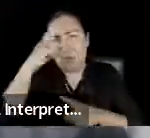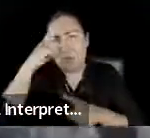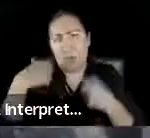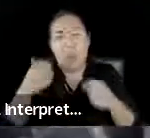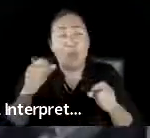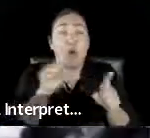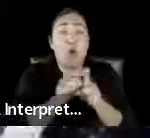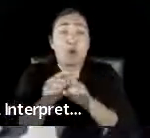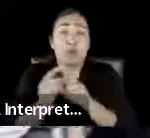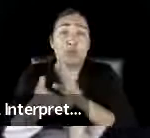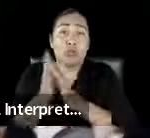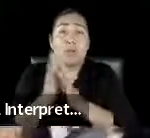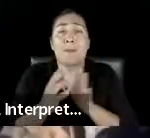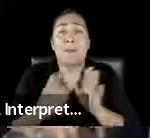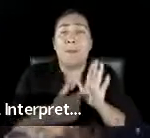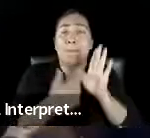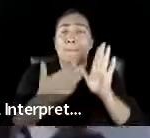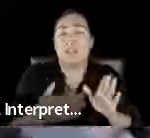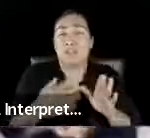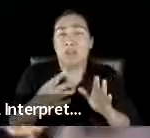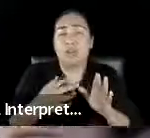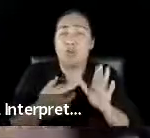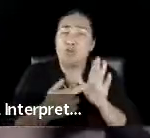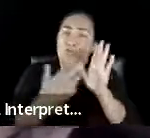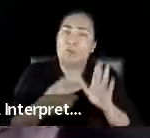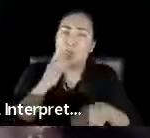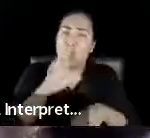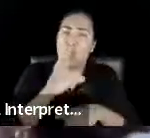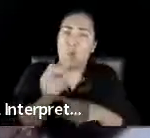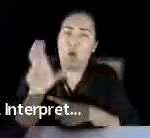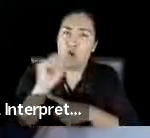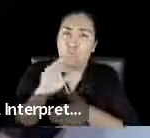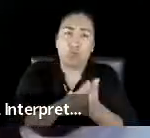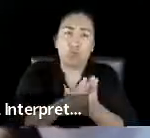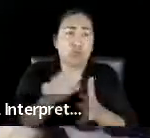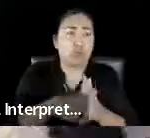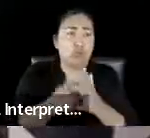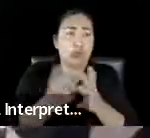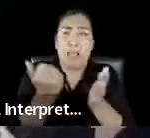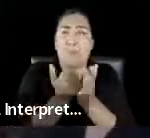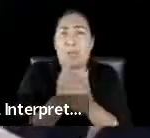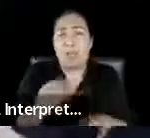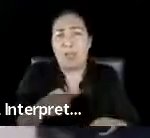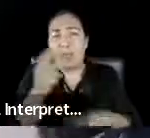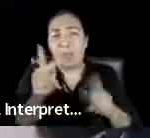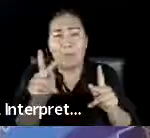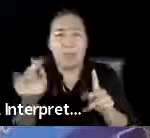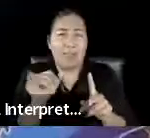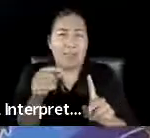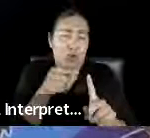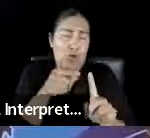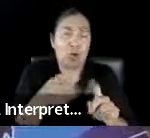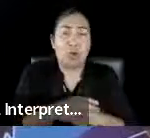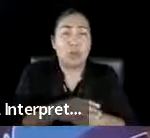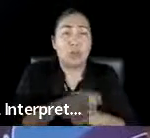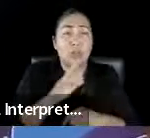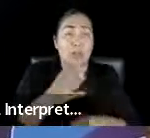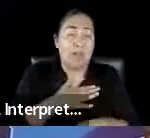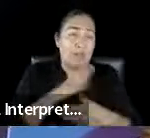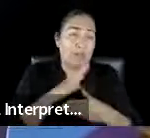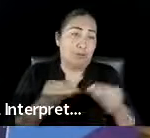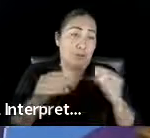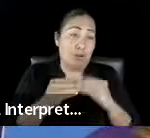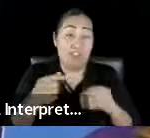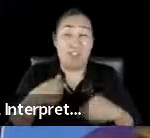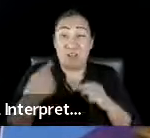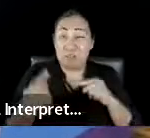an ambassador for mental health in her own school. She started helping others just like her. This is my story. I was struggling so much, but now I